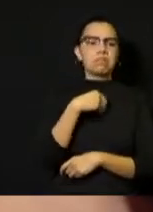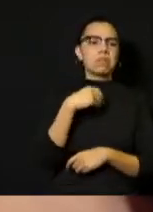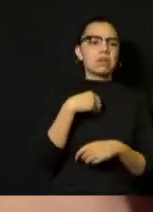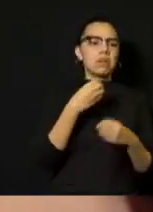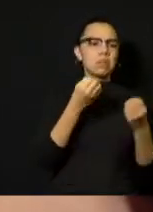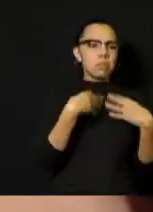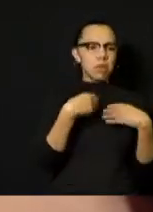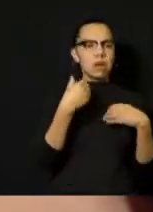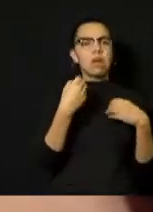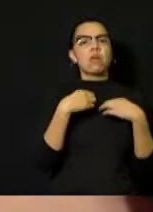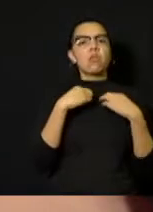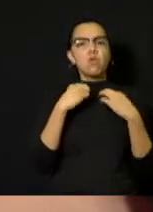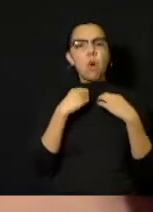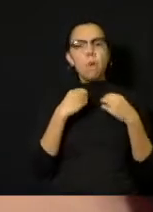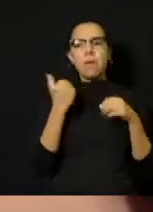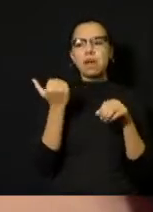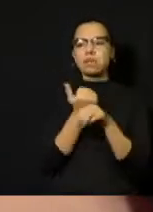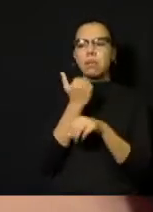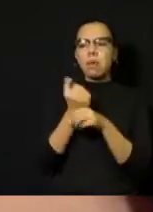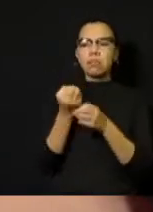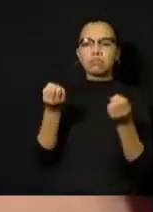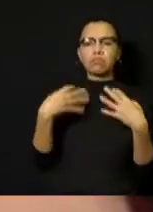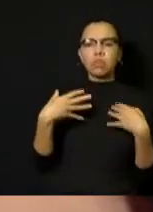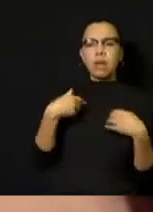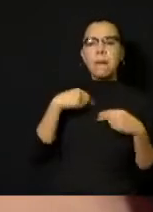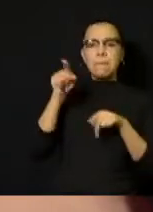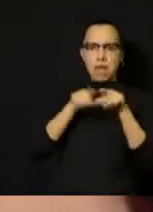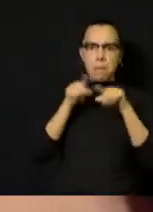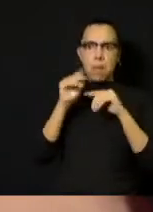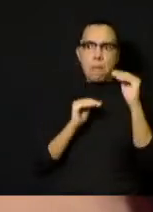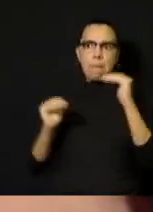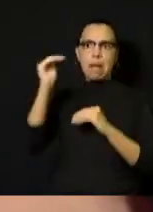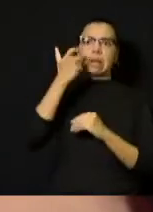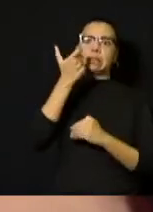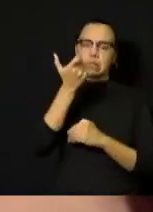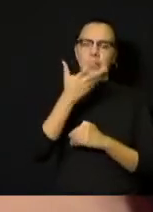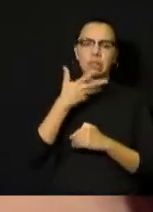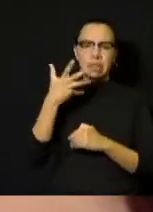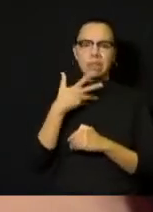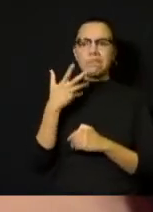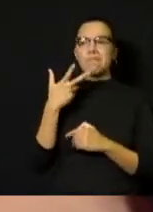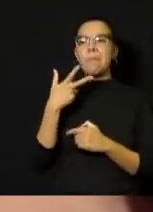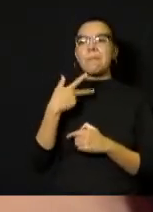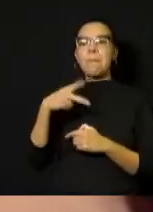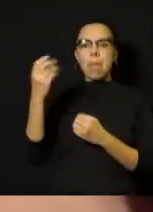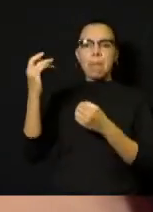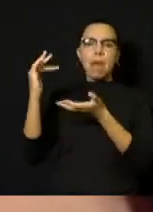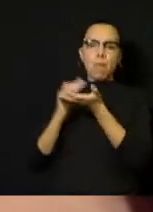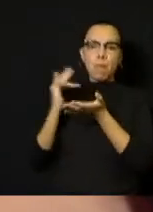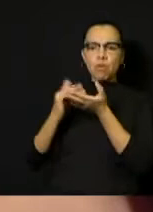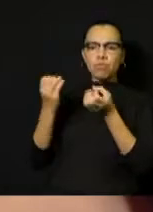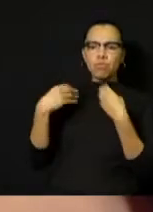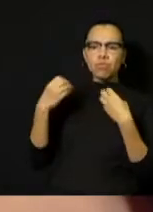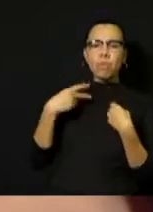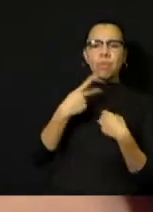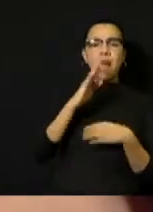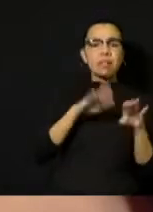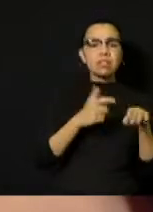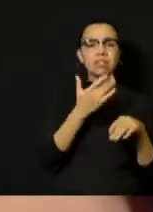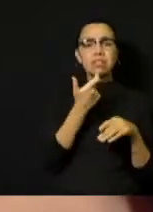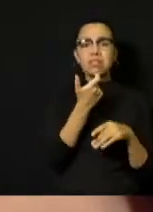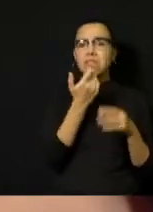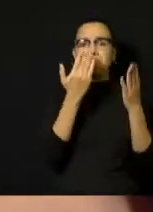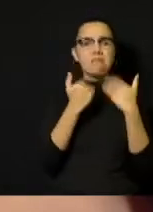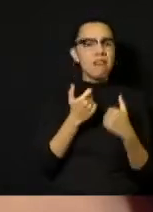had my sister, who were in better financial situation, gave me clothes, shoes. We didn't